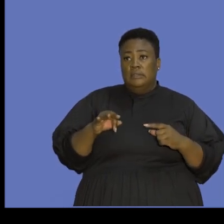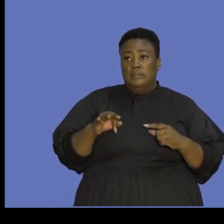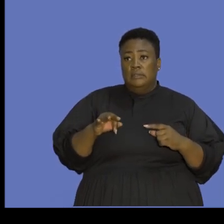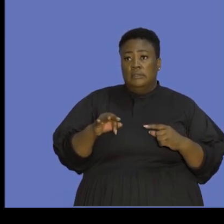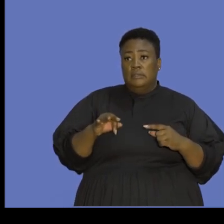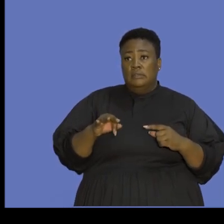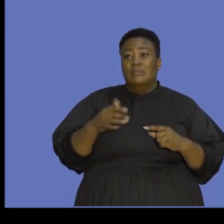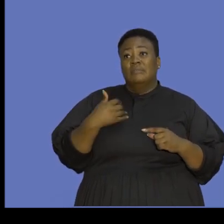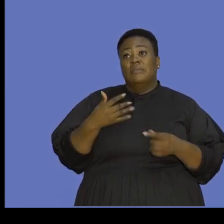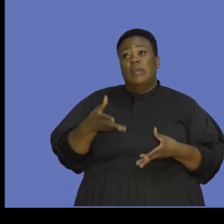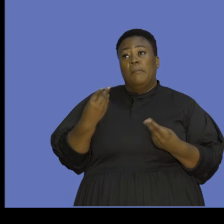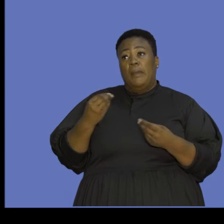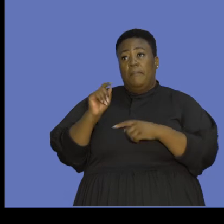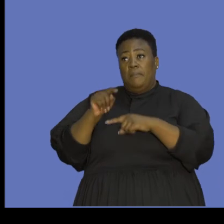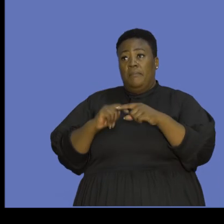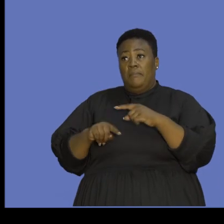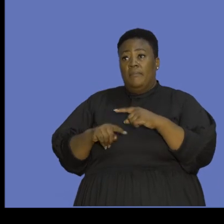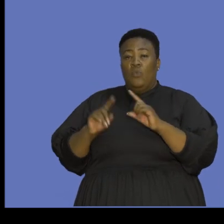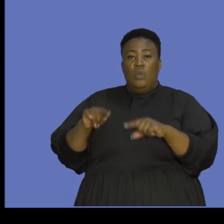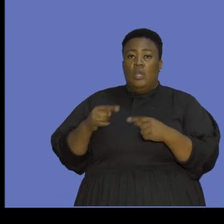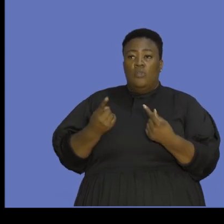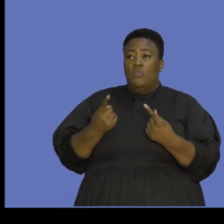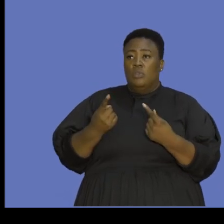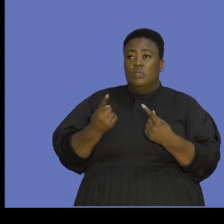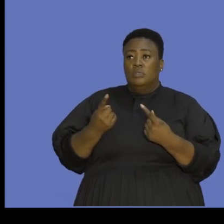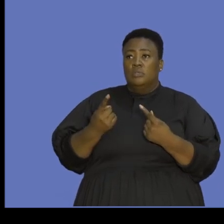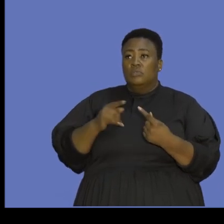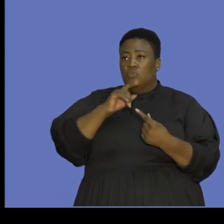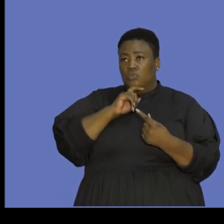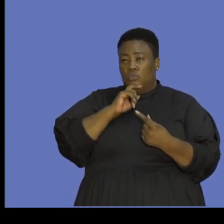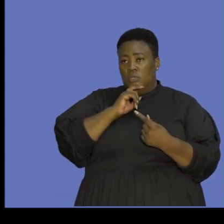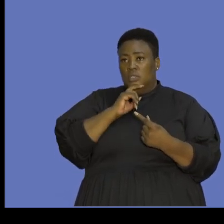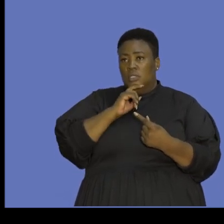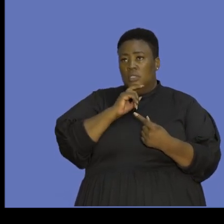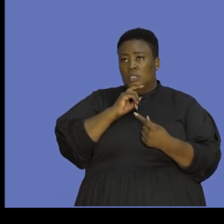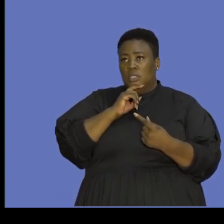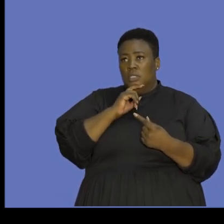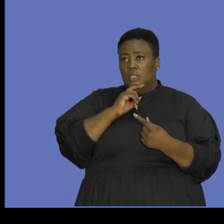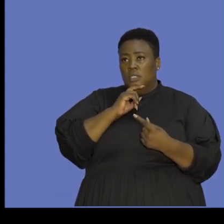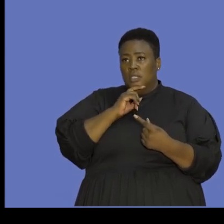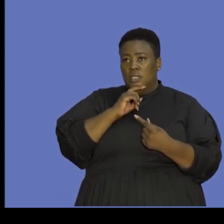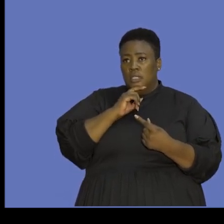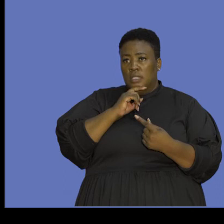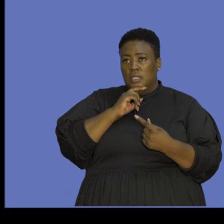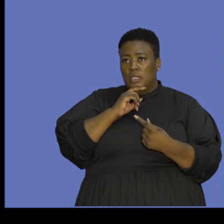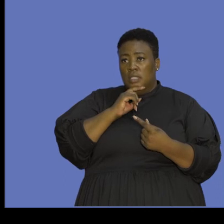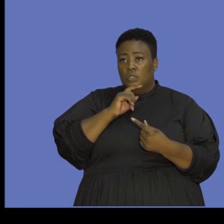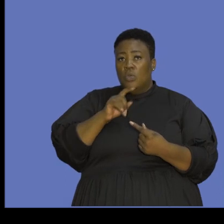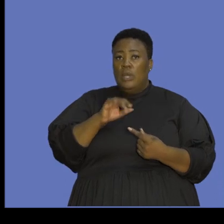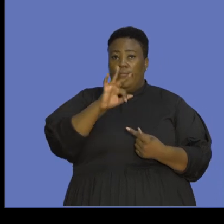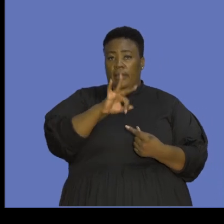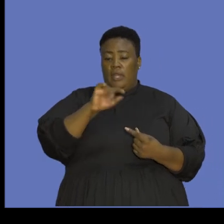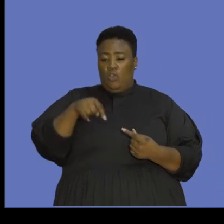13. I get a fraction. We never leave as fractions. It's